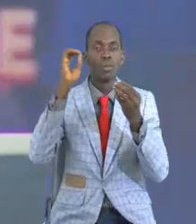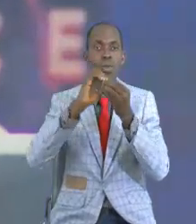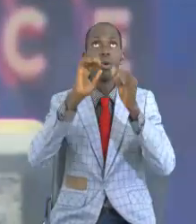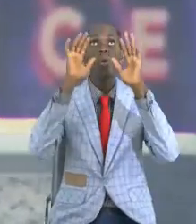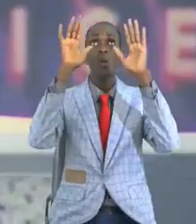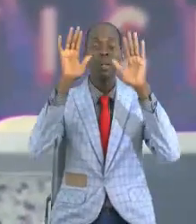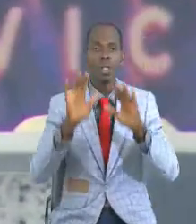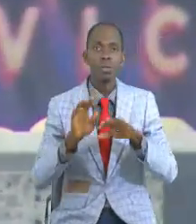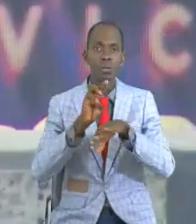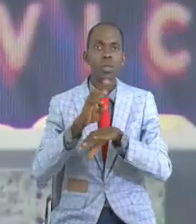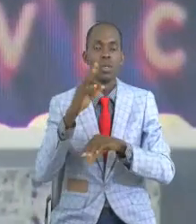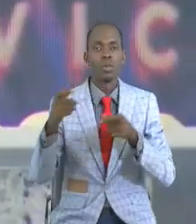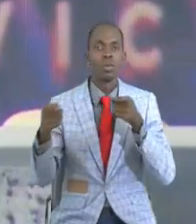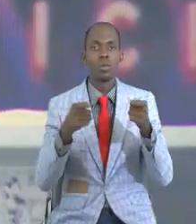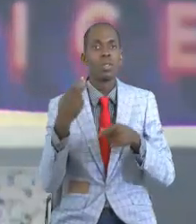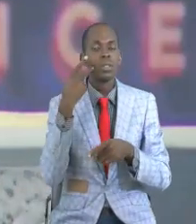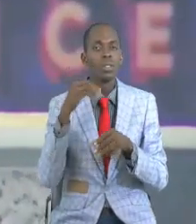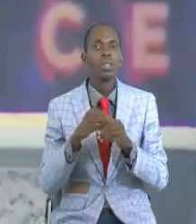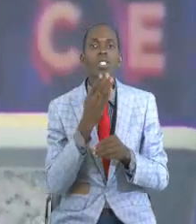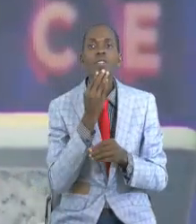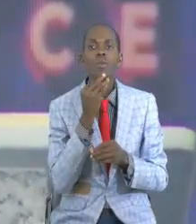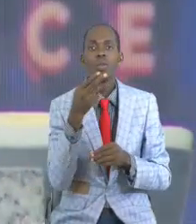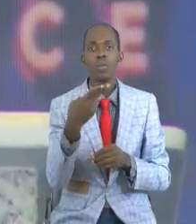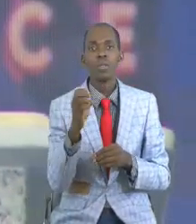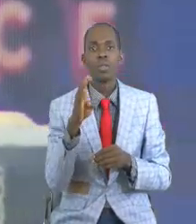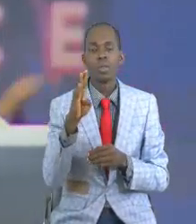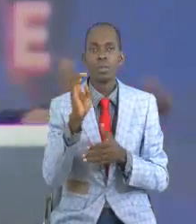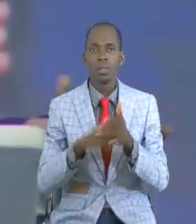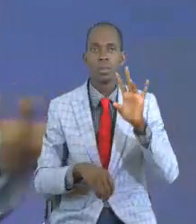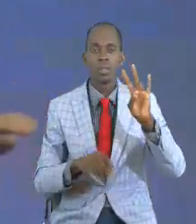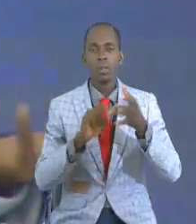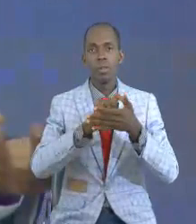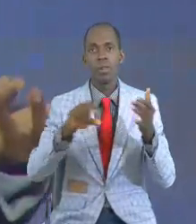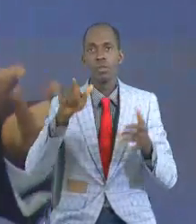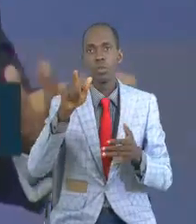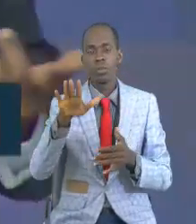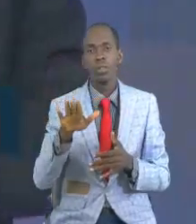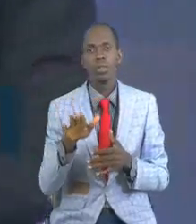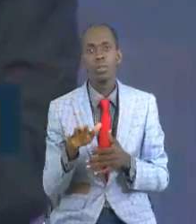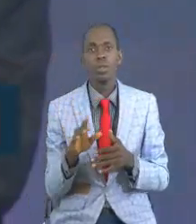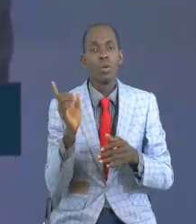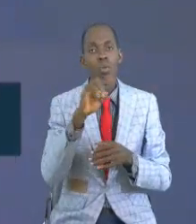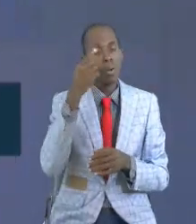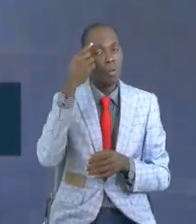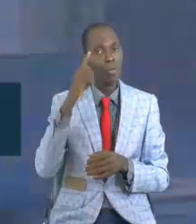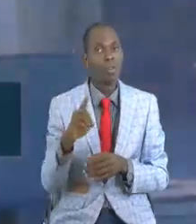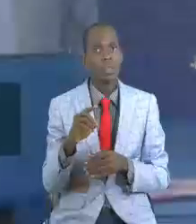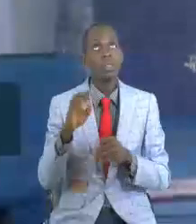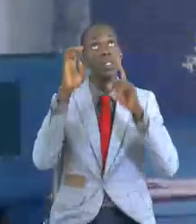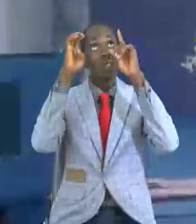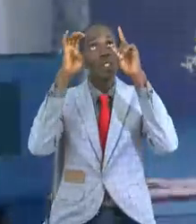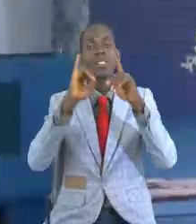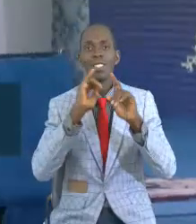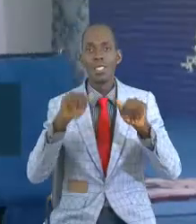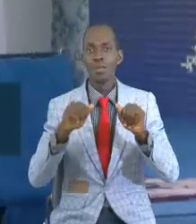dominion. Look at Hebrews chapter 7, and I'm reading from verse 25. It says, wherefore he is able, that's